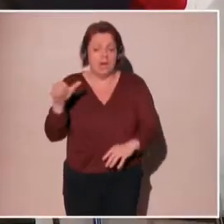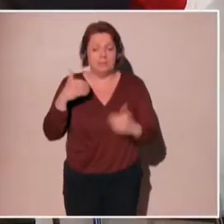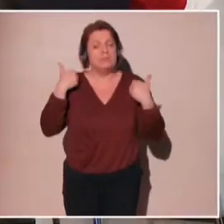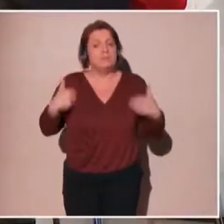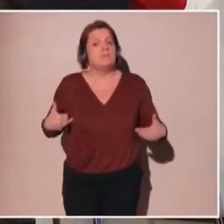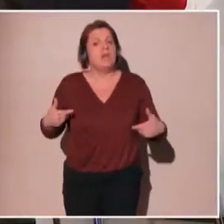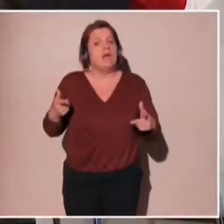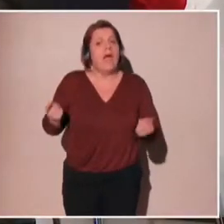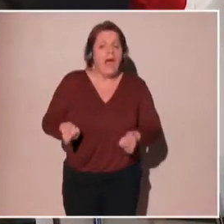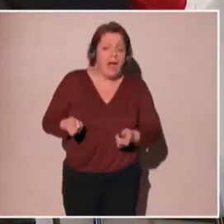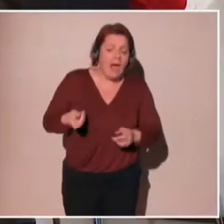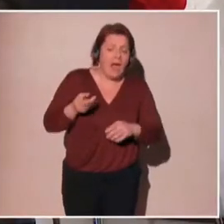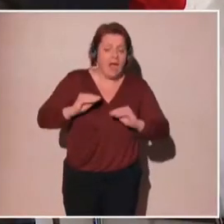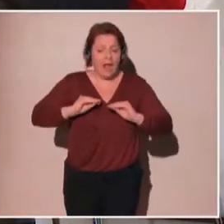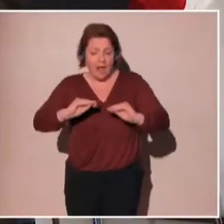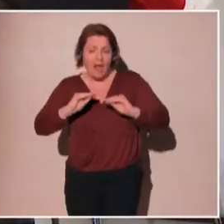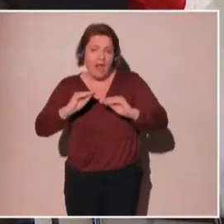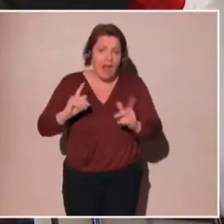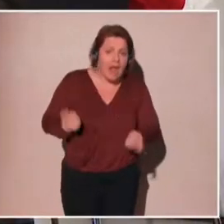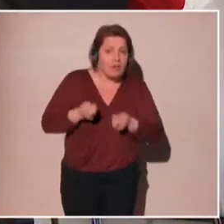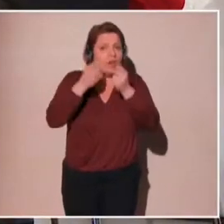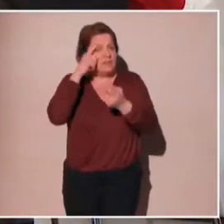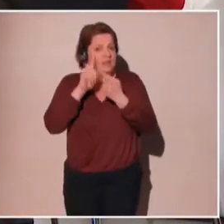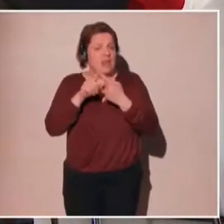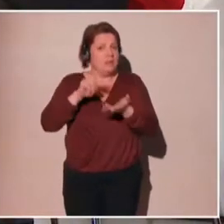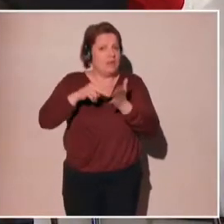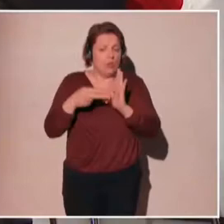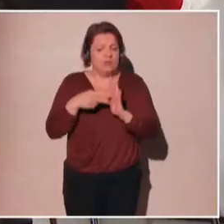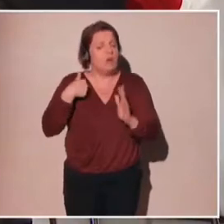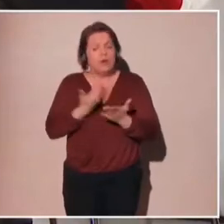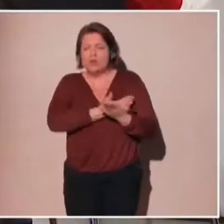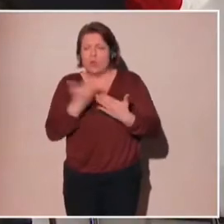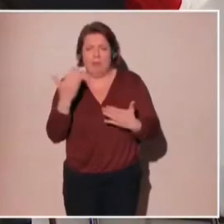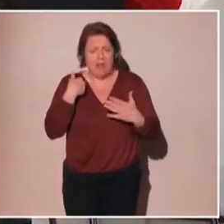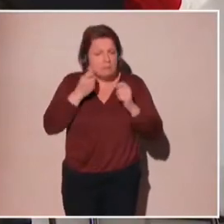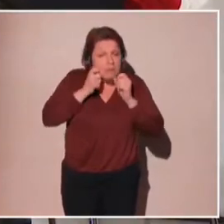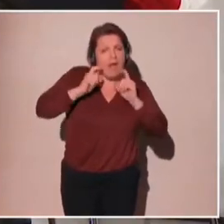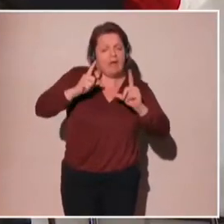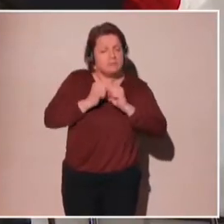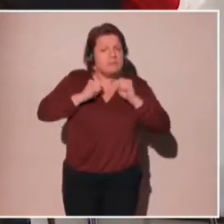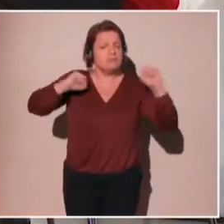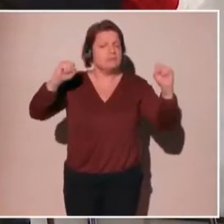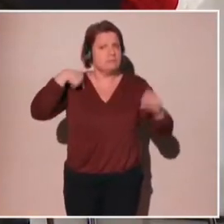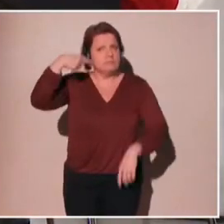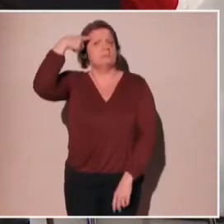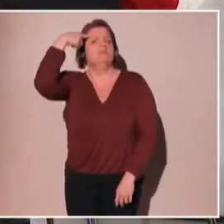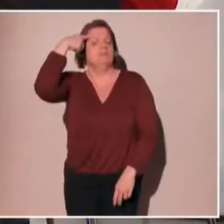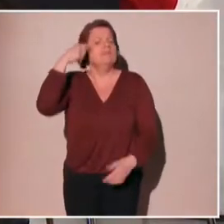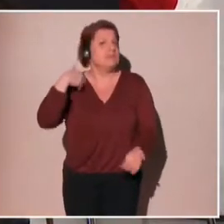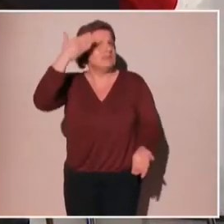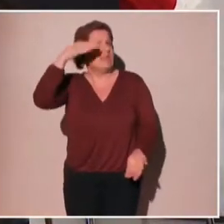every day thinking about the following question. We know AI will change the world, but who will be changing